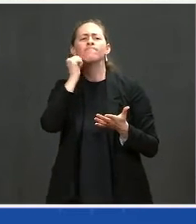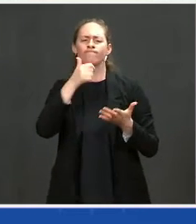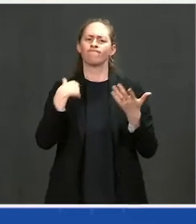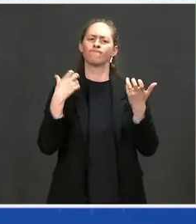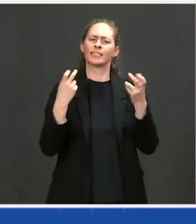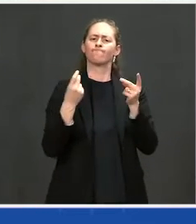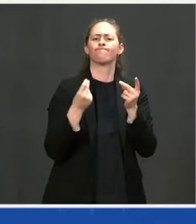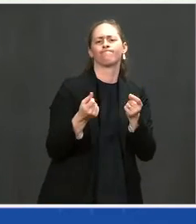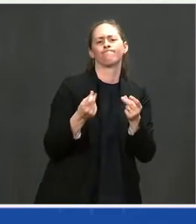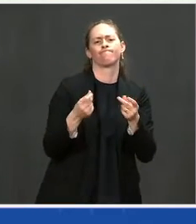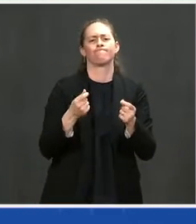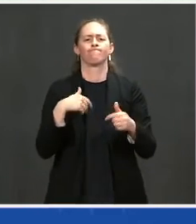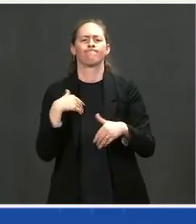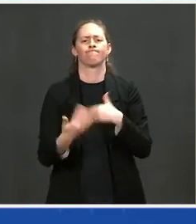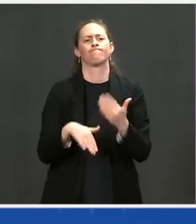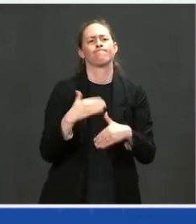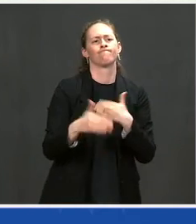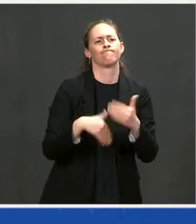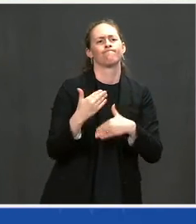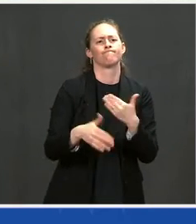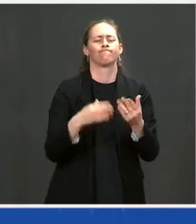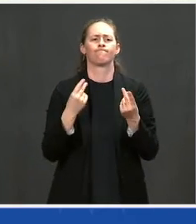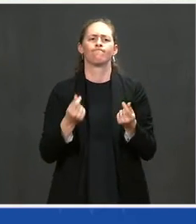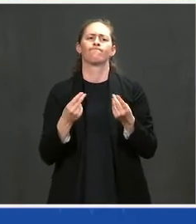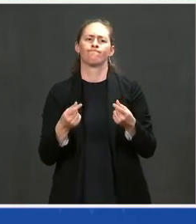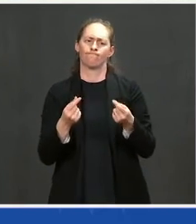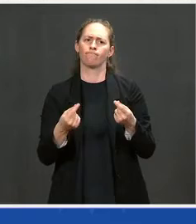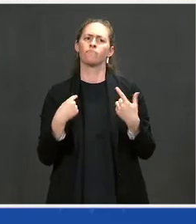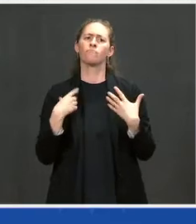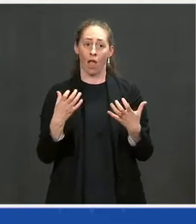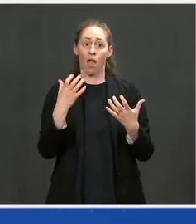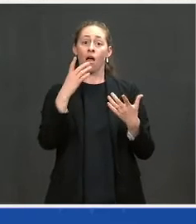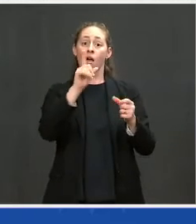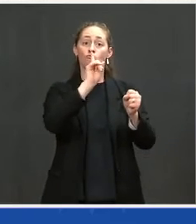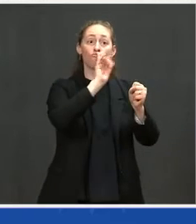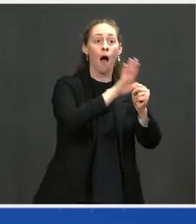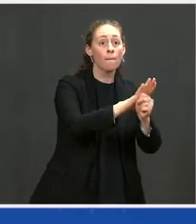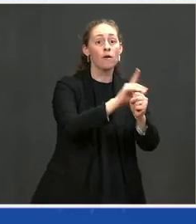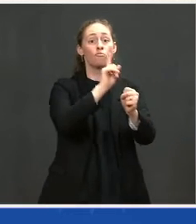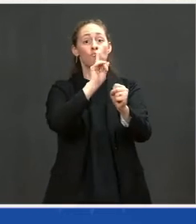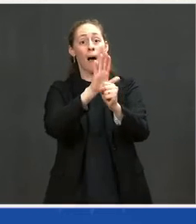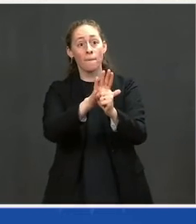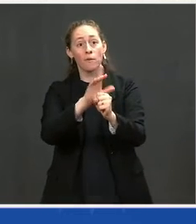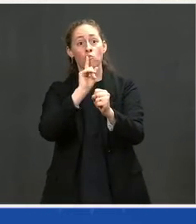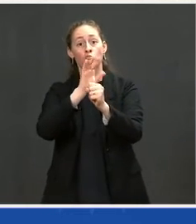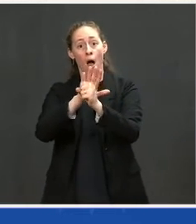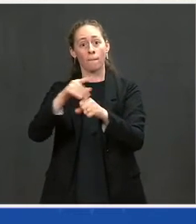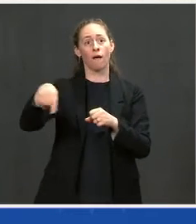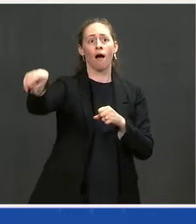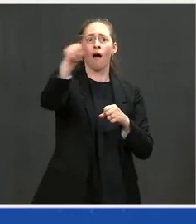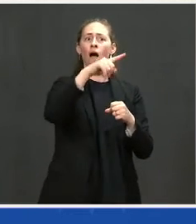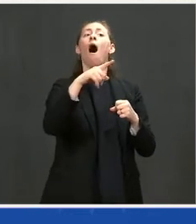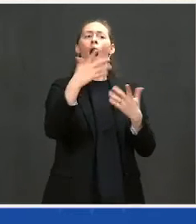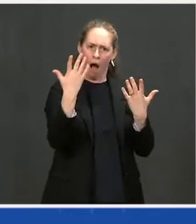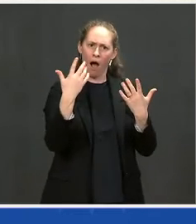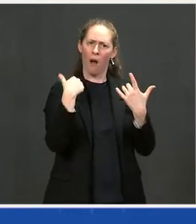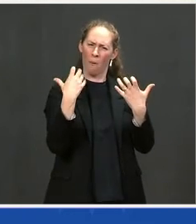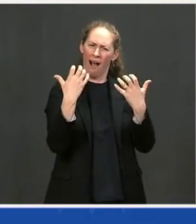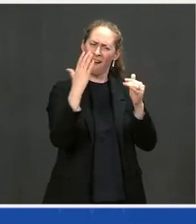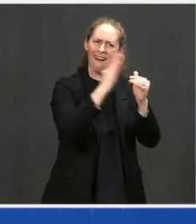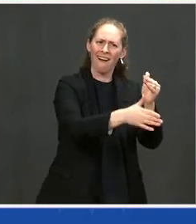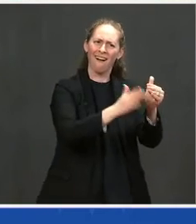done consistent with what we promised the American people. And in order to do that, in a 50-50